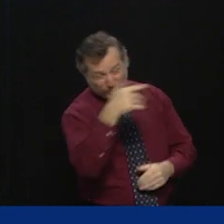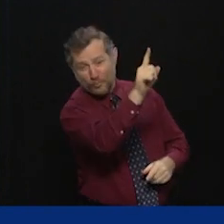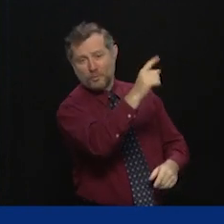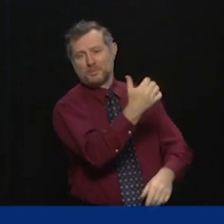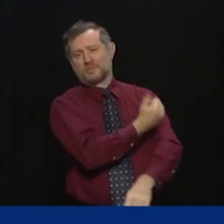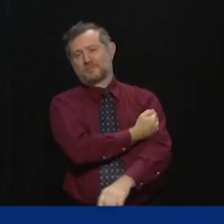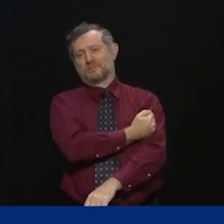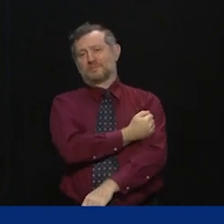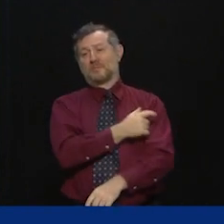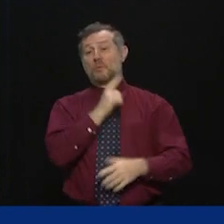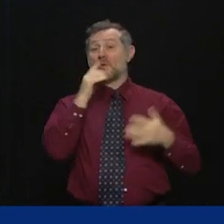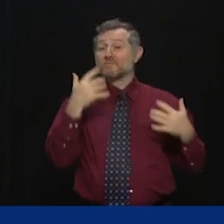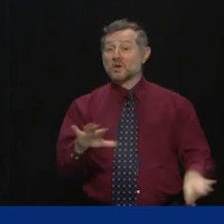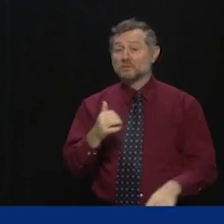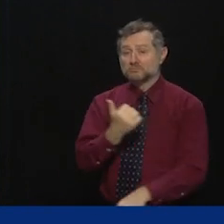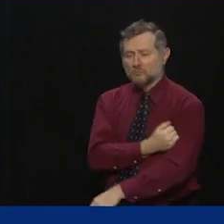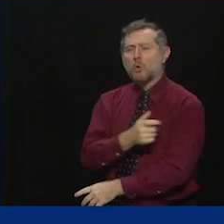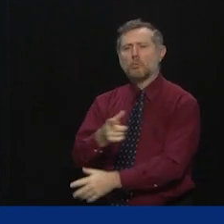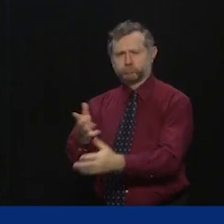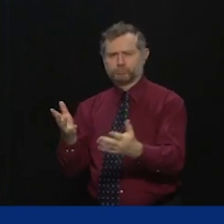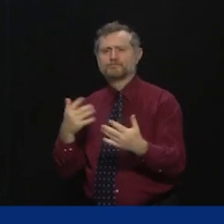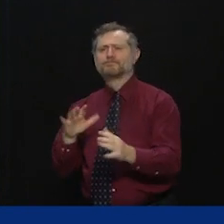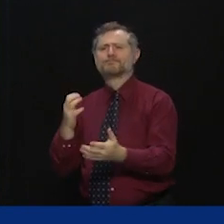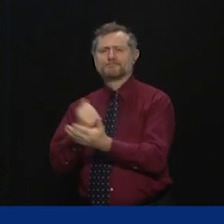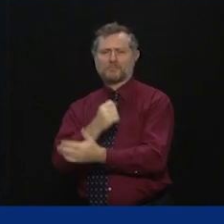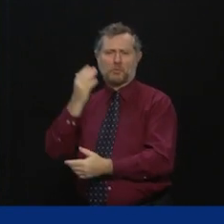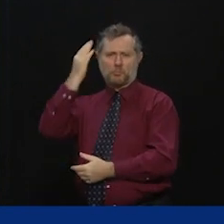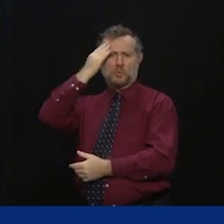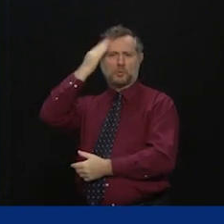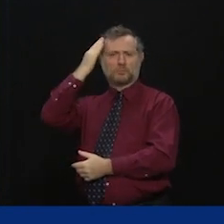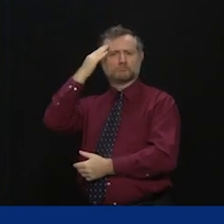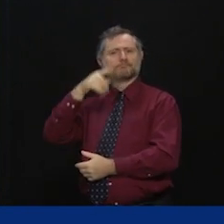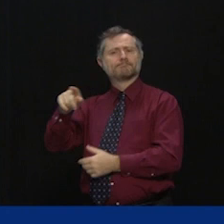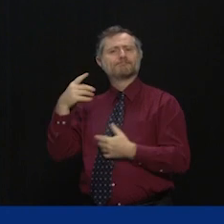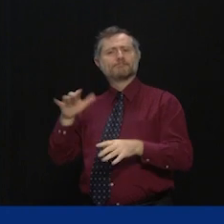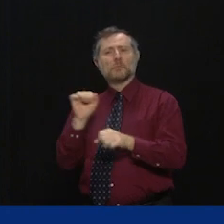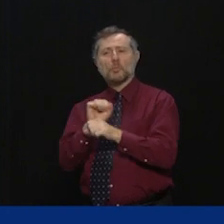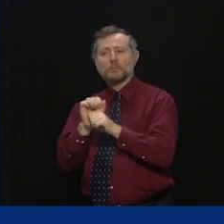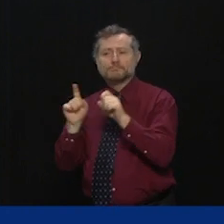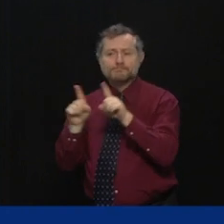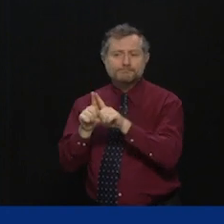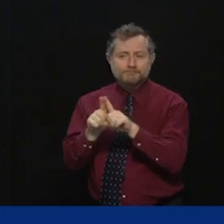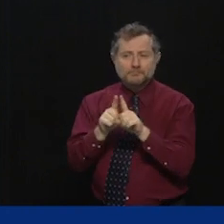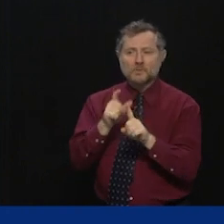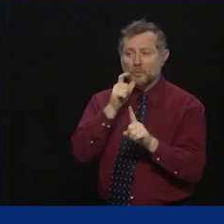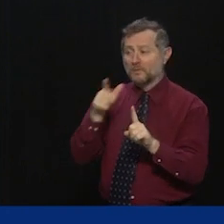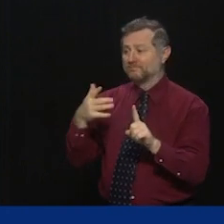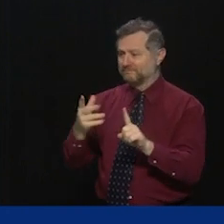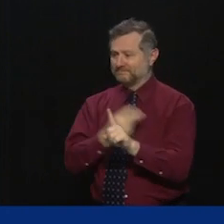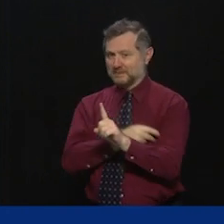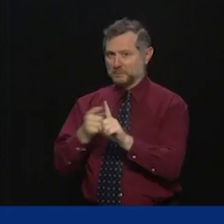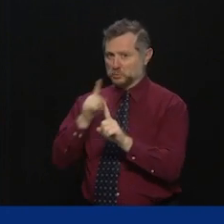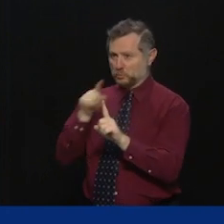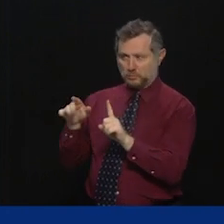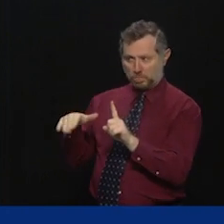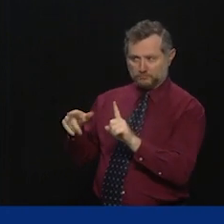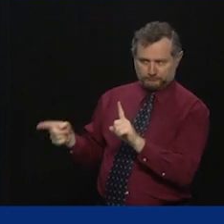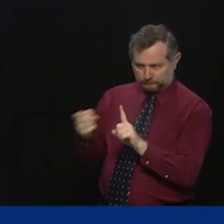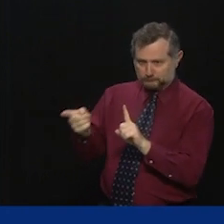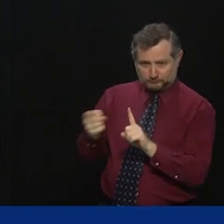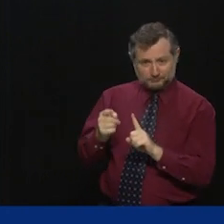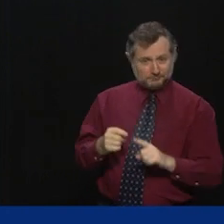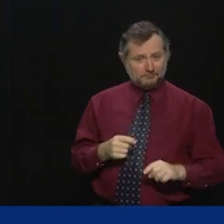are vaccinated, they also deserve to know that the people they're working with will not get them sick. We now know that there are cases where people